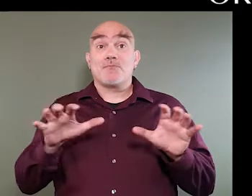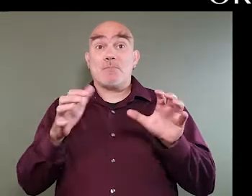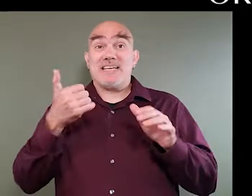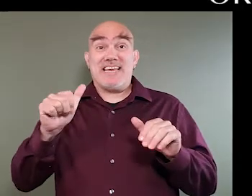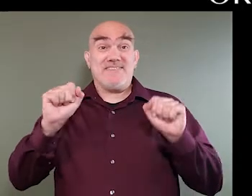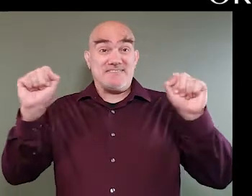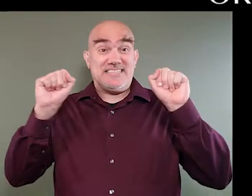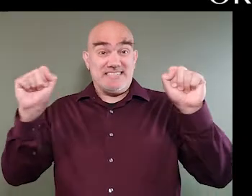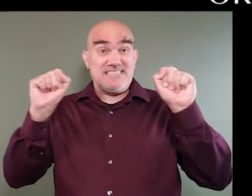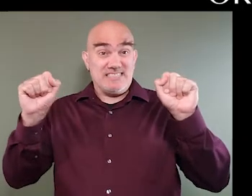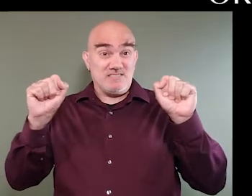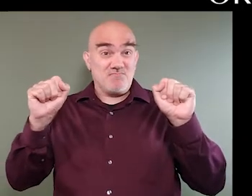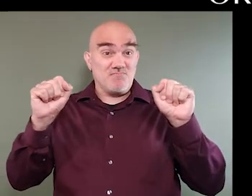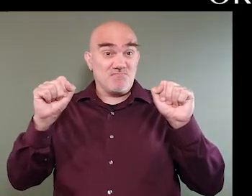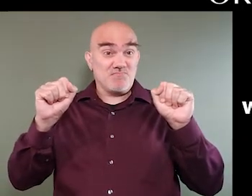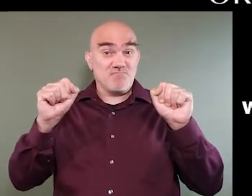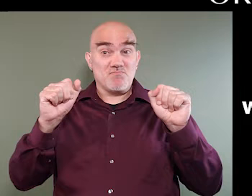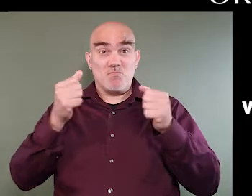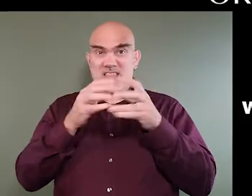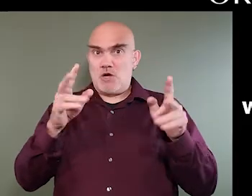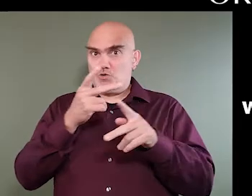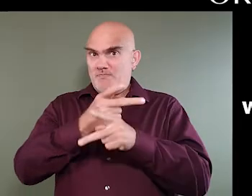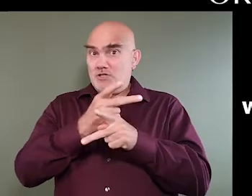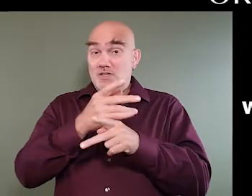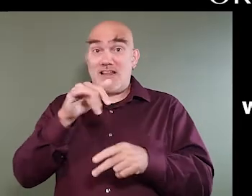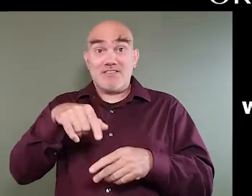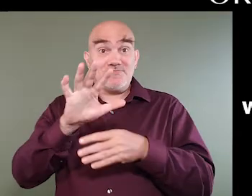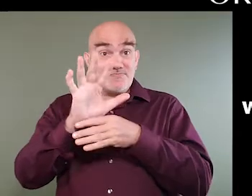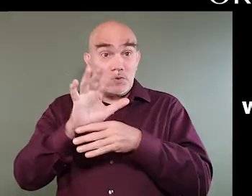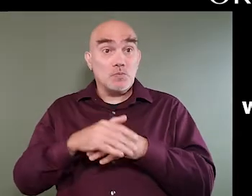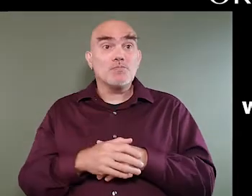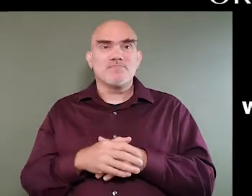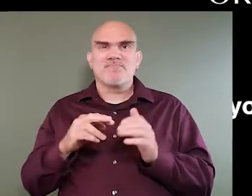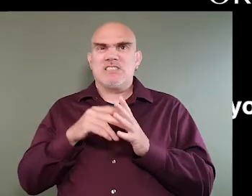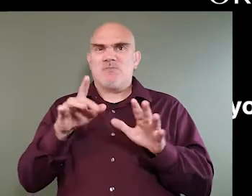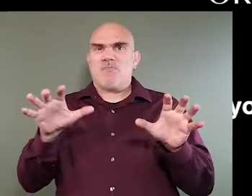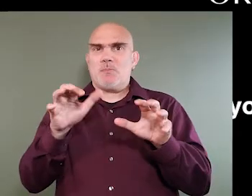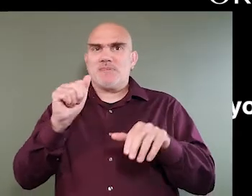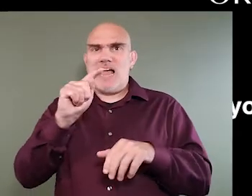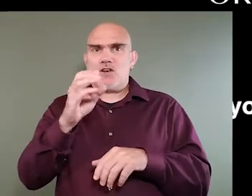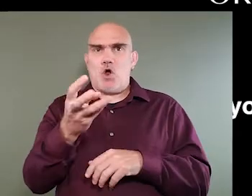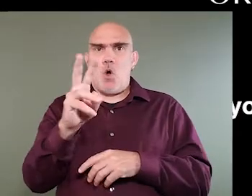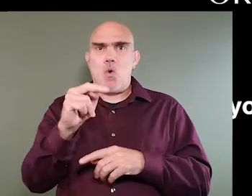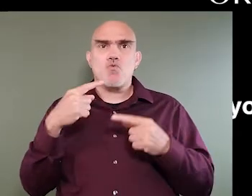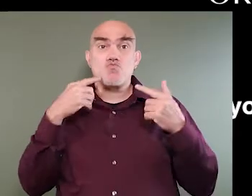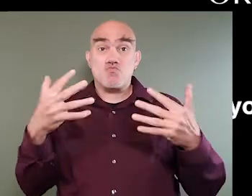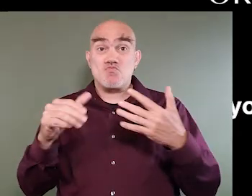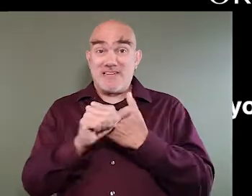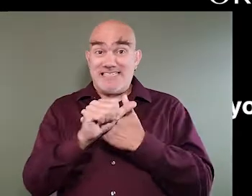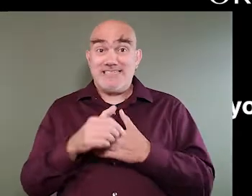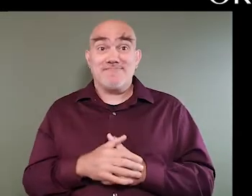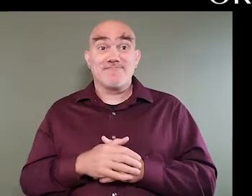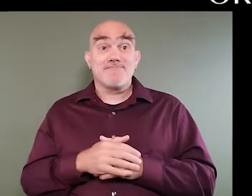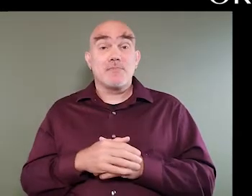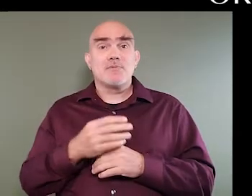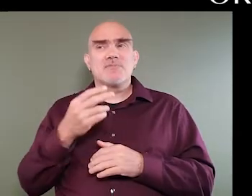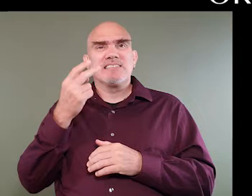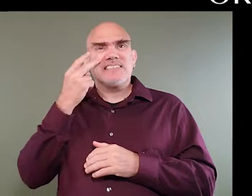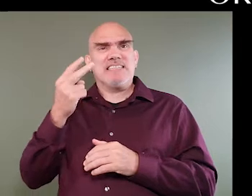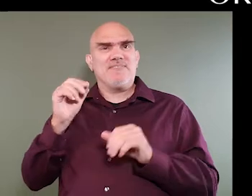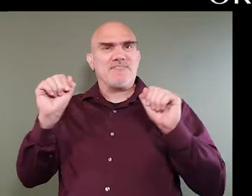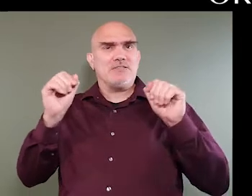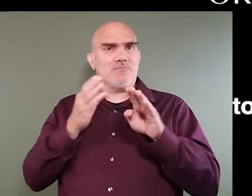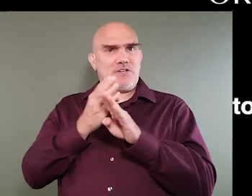By performing any fitness exercises without supervision, like with this video, you are performing them at your own risk. See a